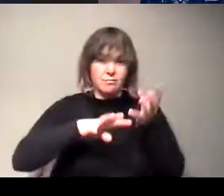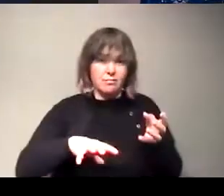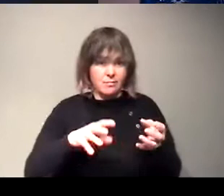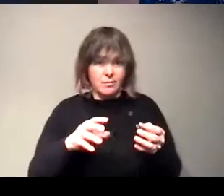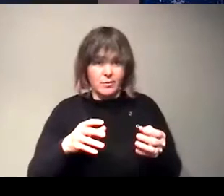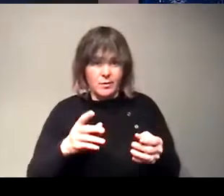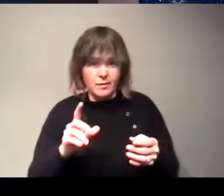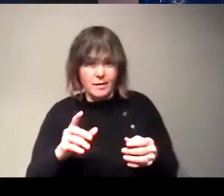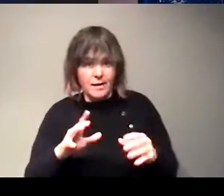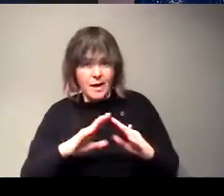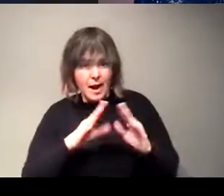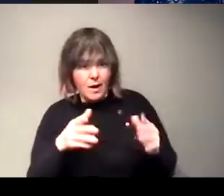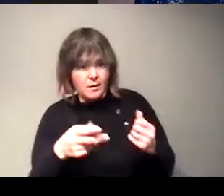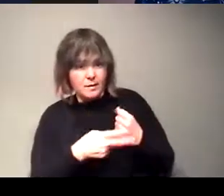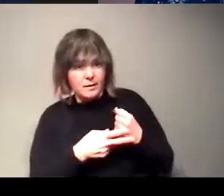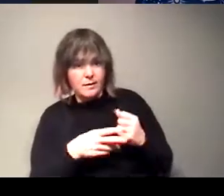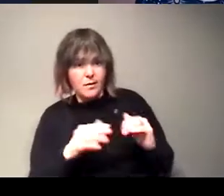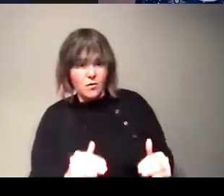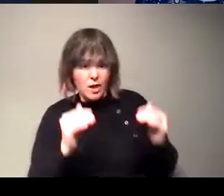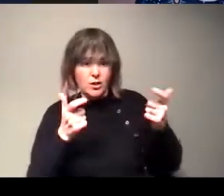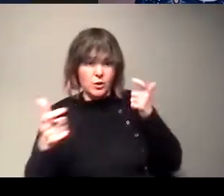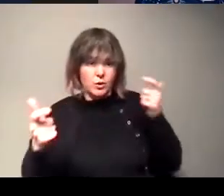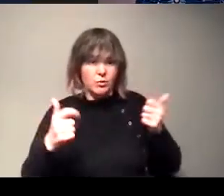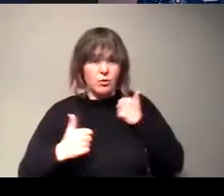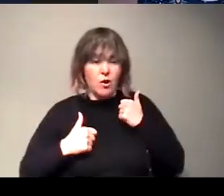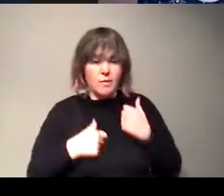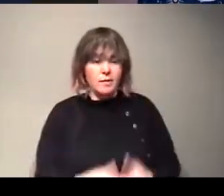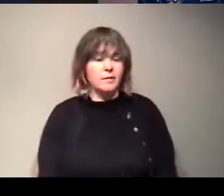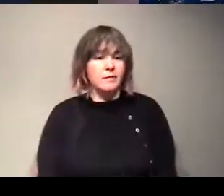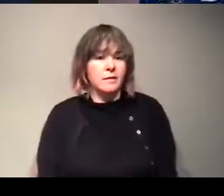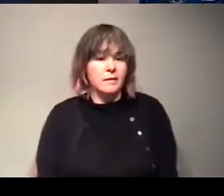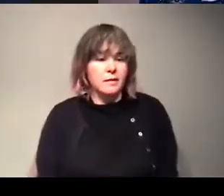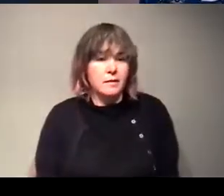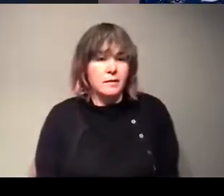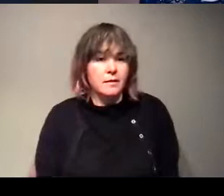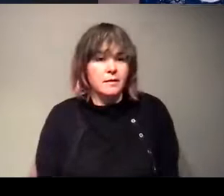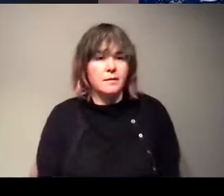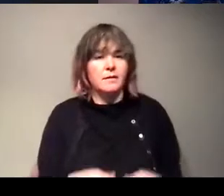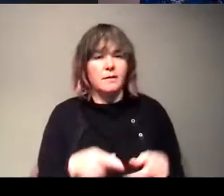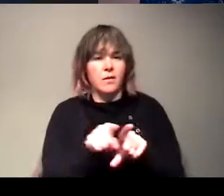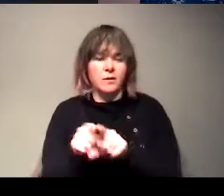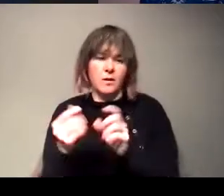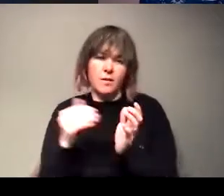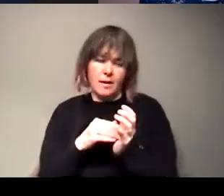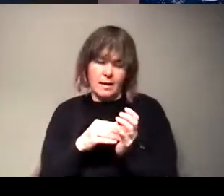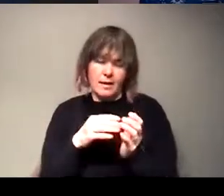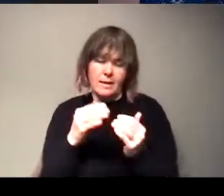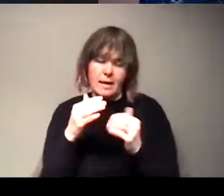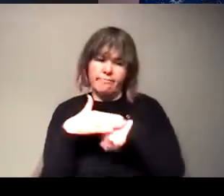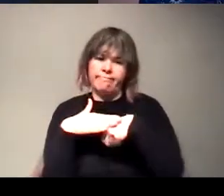somewhere to raise these giant armies that they have. And also again, limited